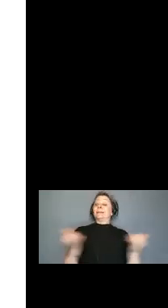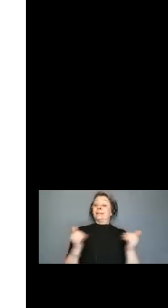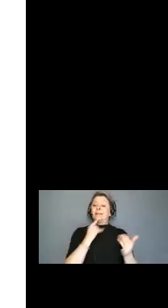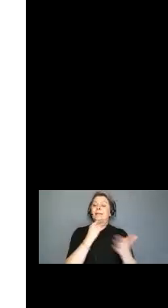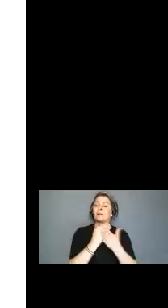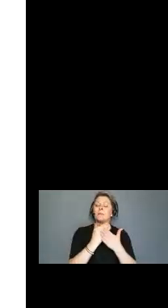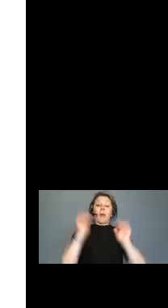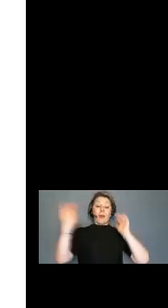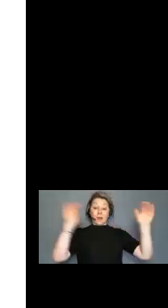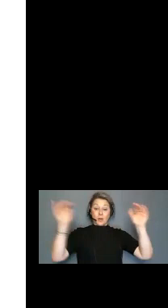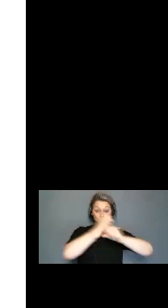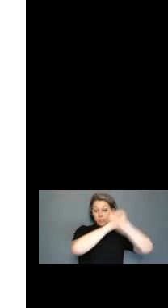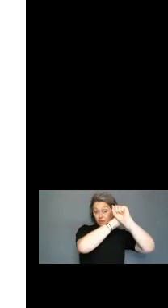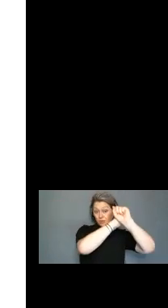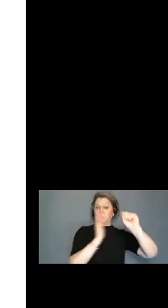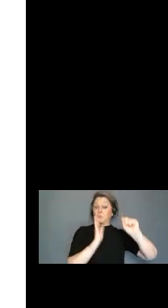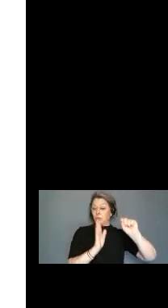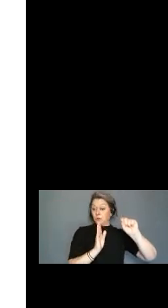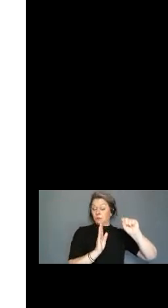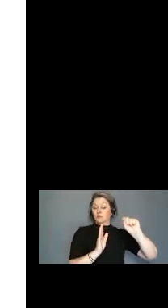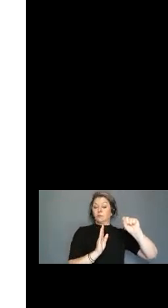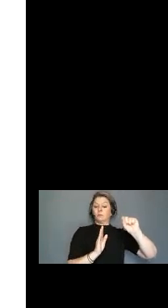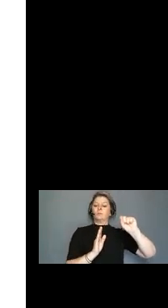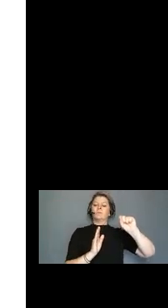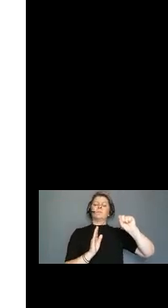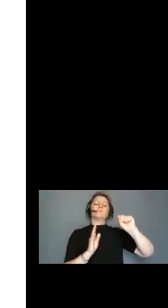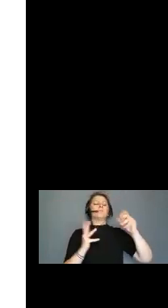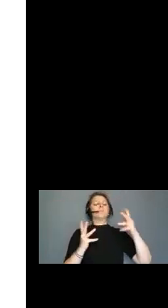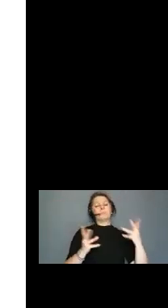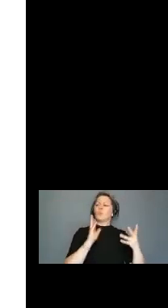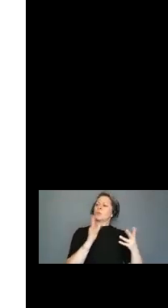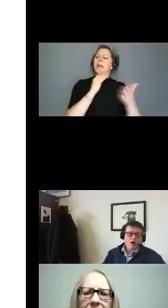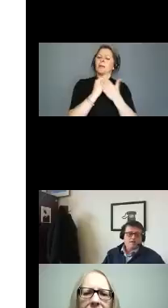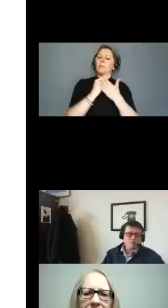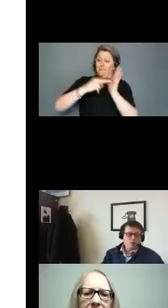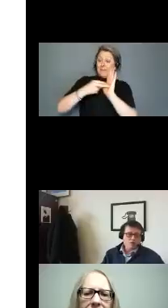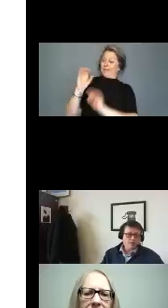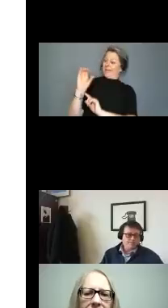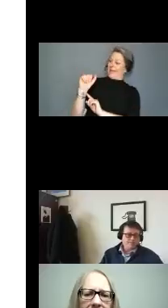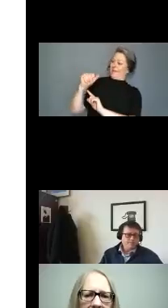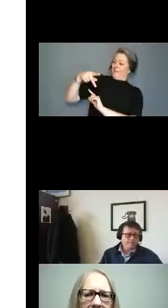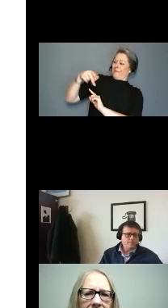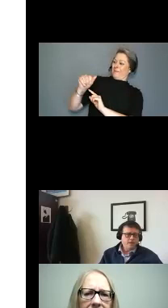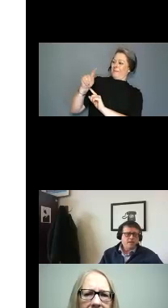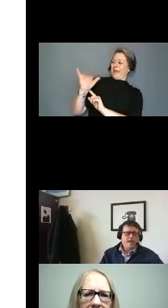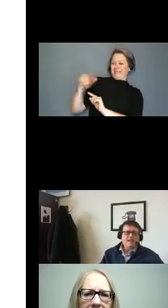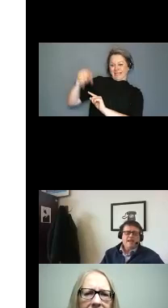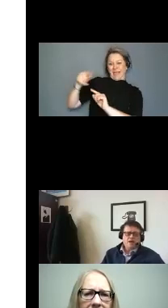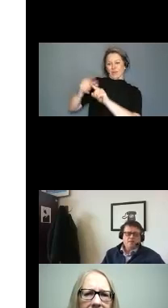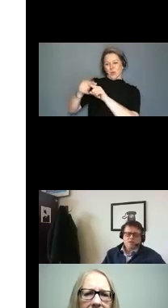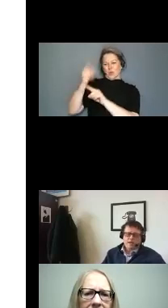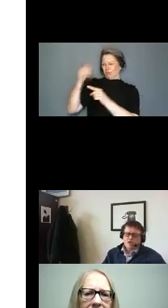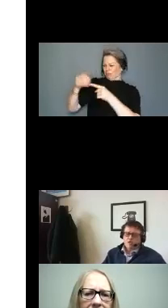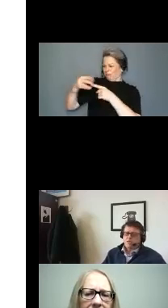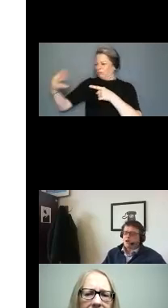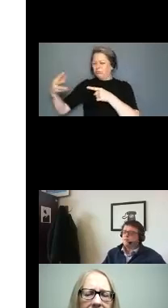adult protection, really do a bit of a deep dive on the idea of capacity and why it's important. And in